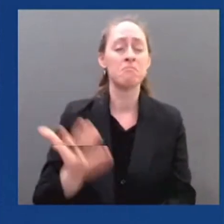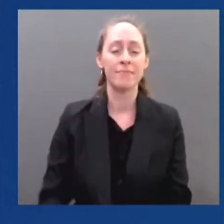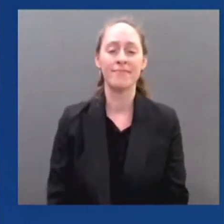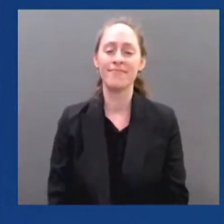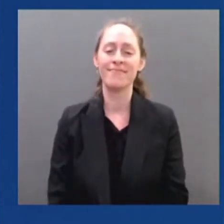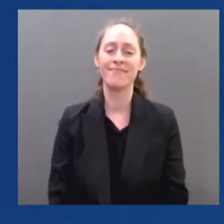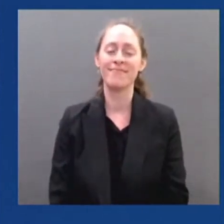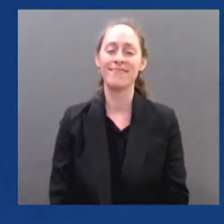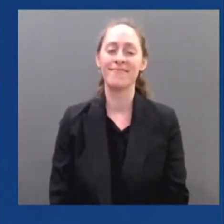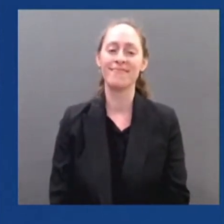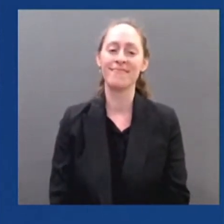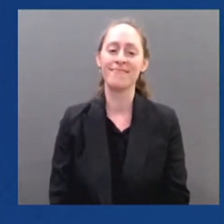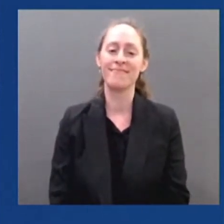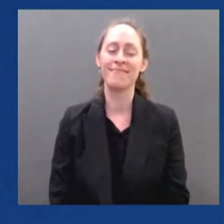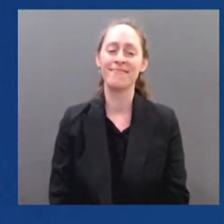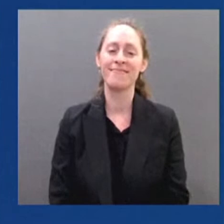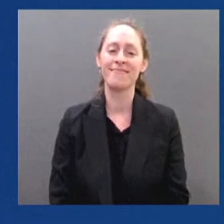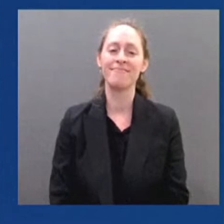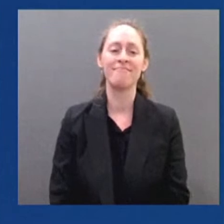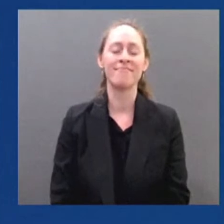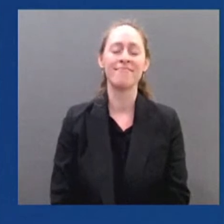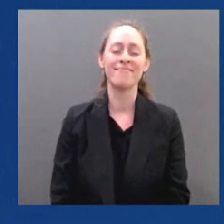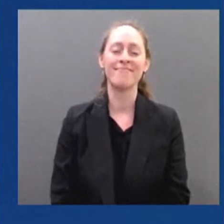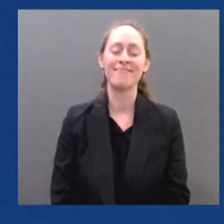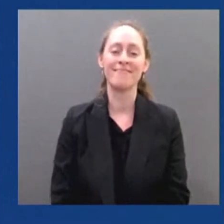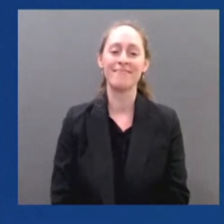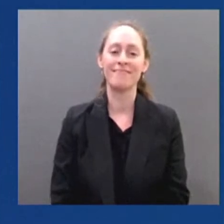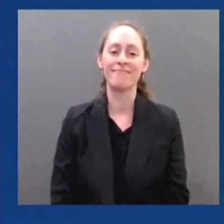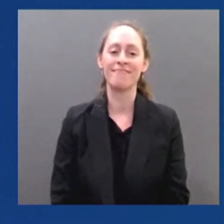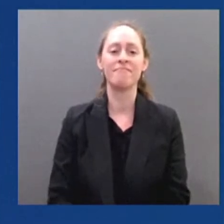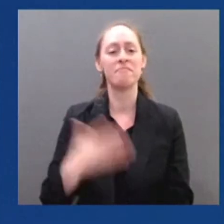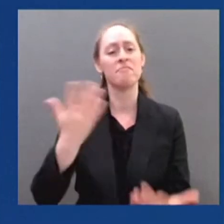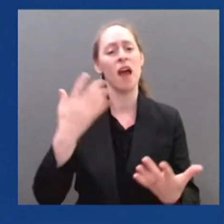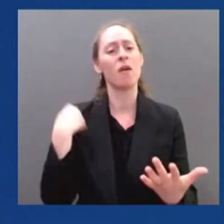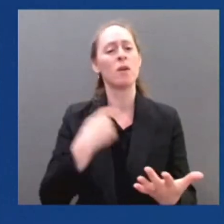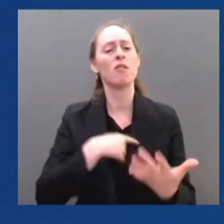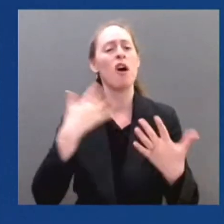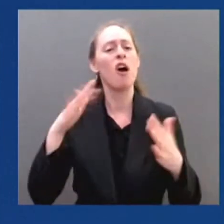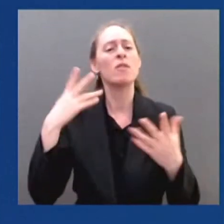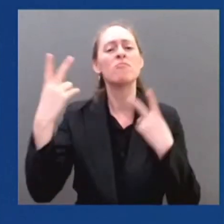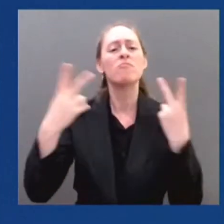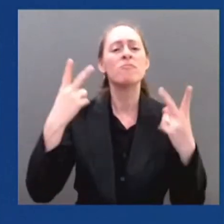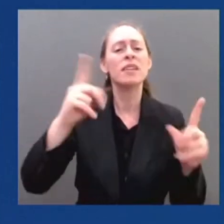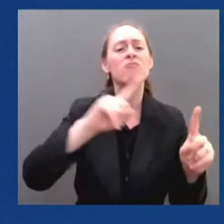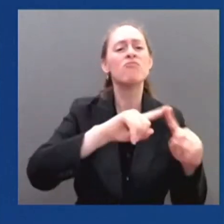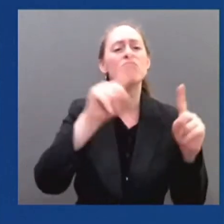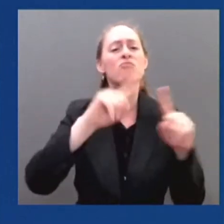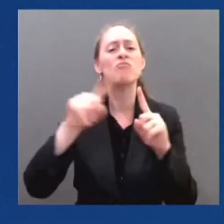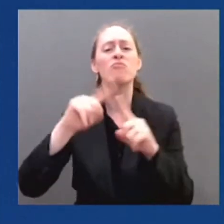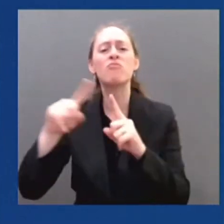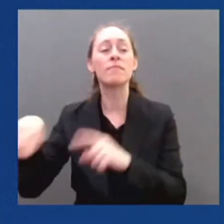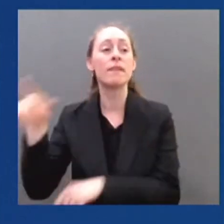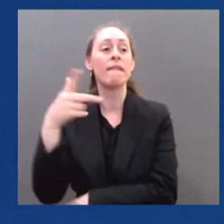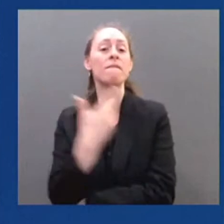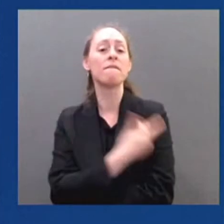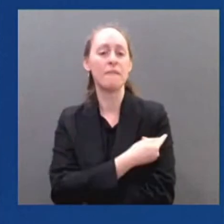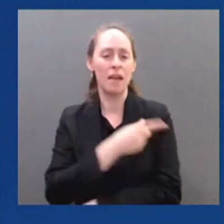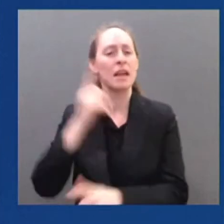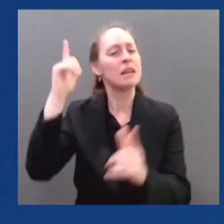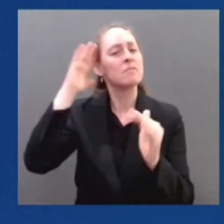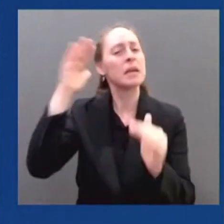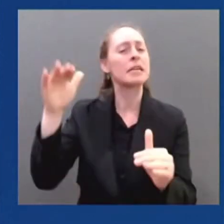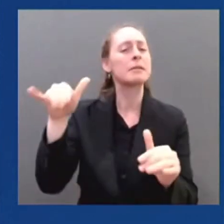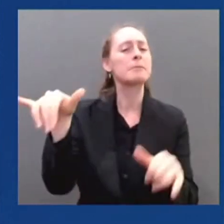same, no better or worse than what we've seen with any of a number of childhood vaccines that we regularly administer to